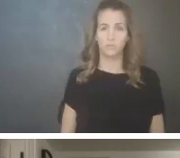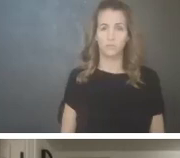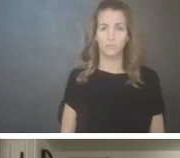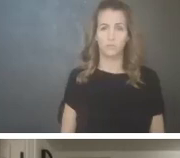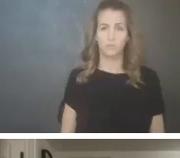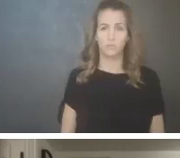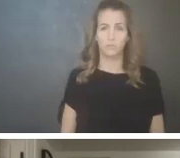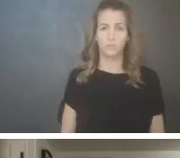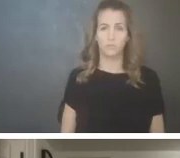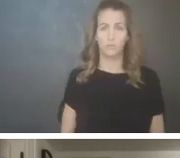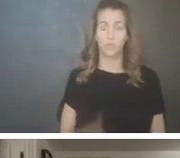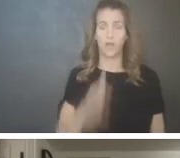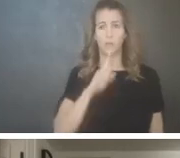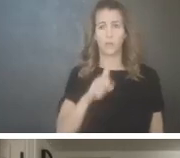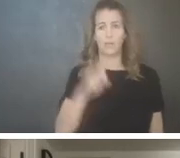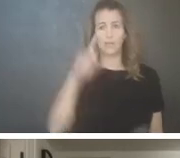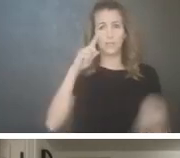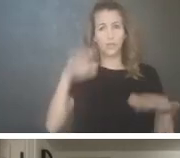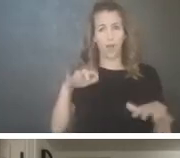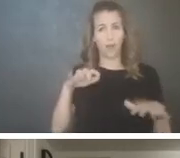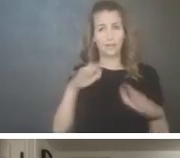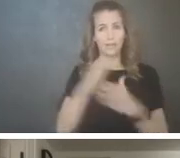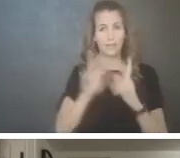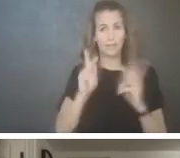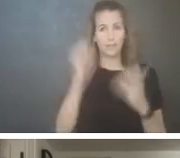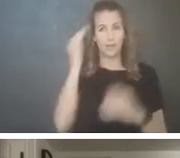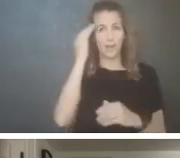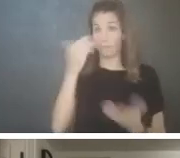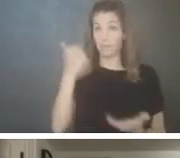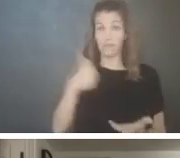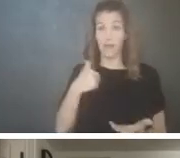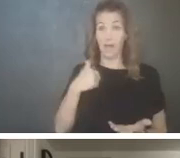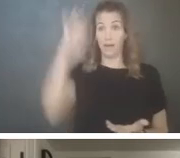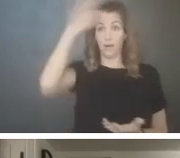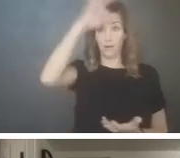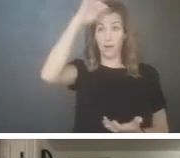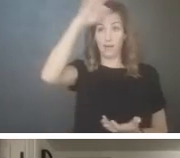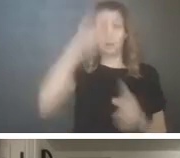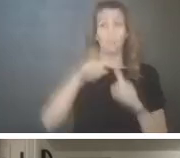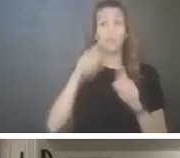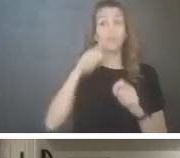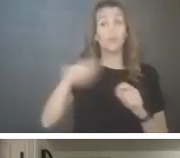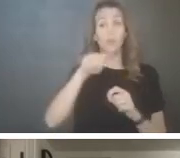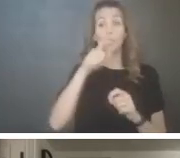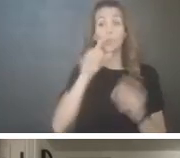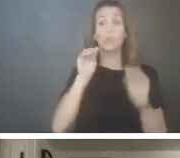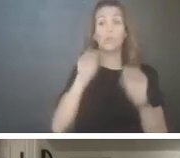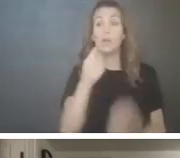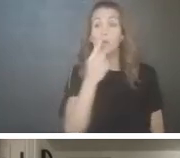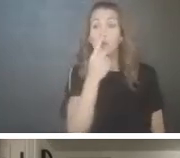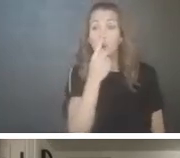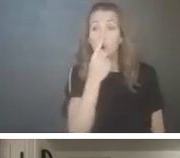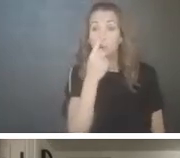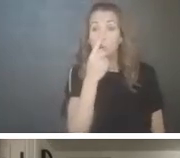Okay, I am really shocked that some people are getting this right because I had no idea. But for those of you that put nose print, you're